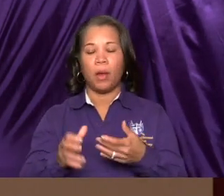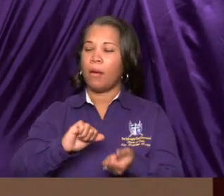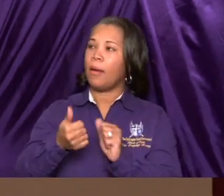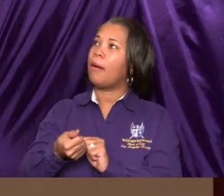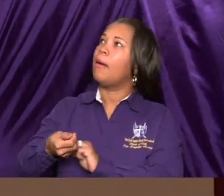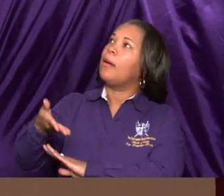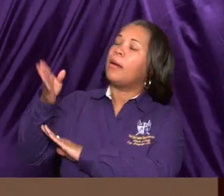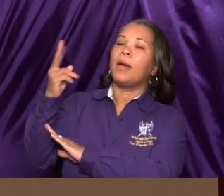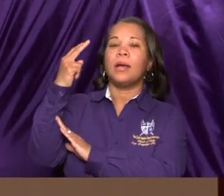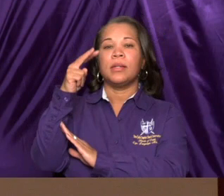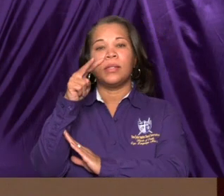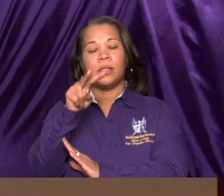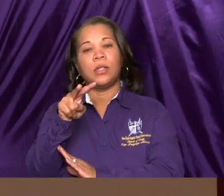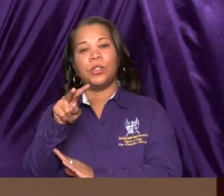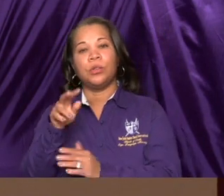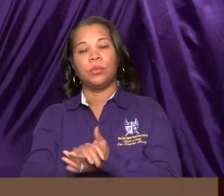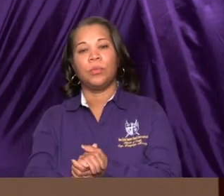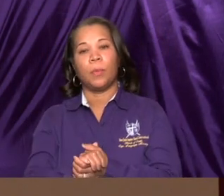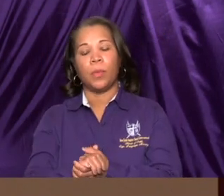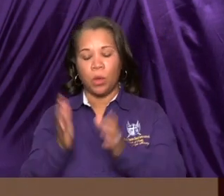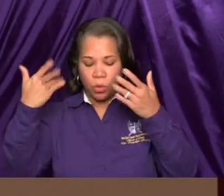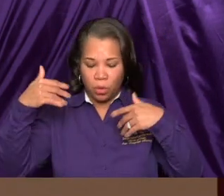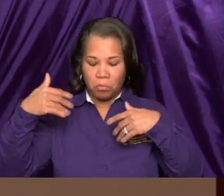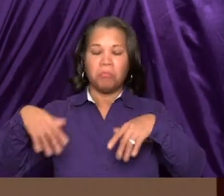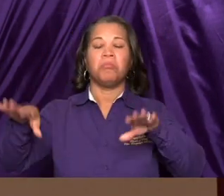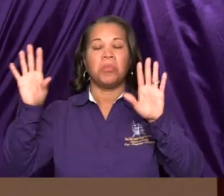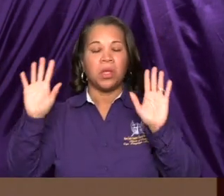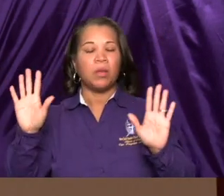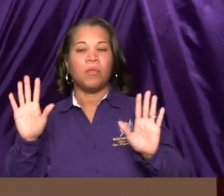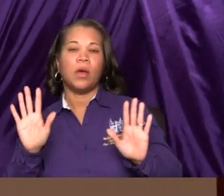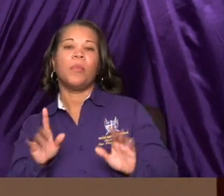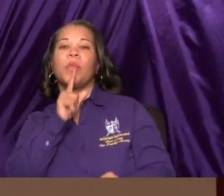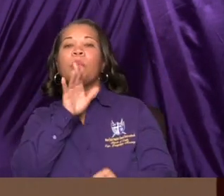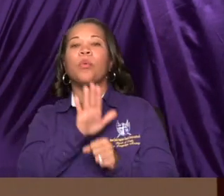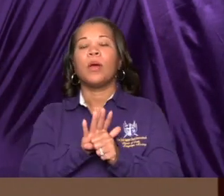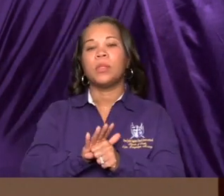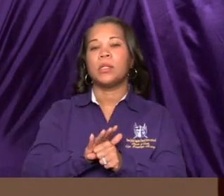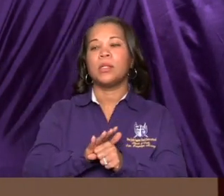going to forfeit the promises that God has destined for you.